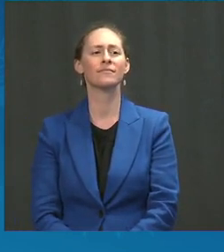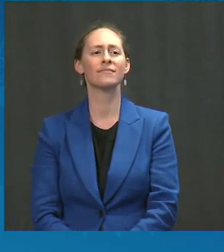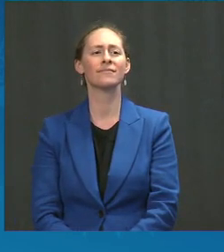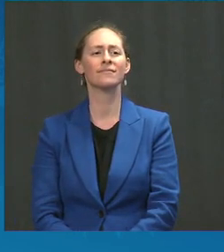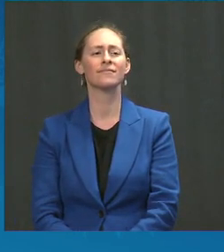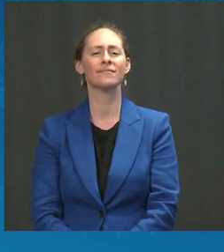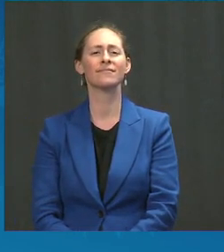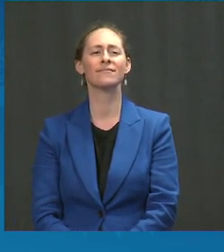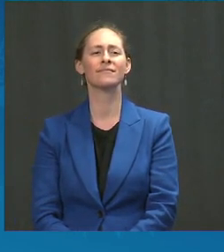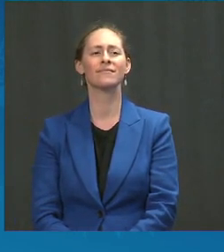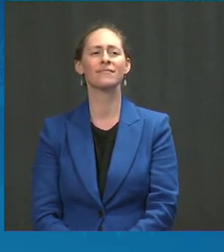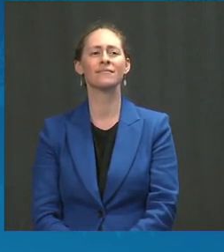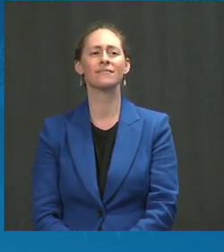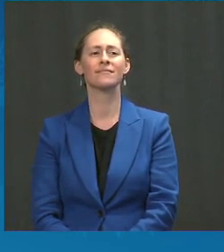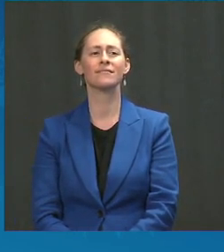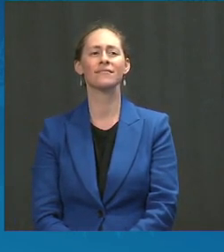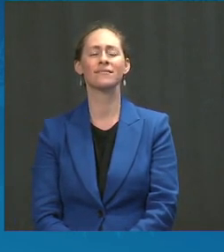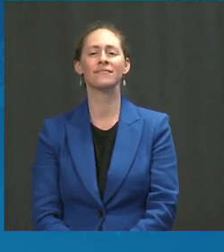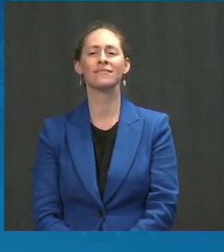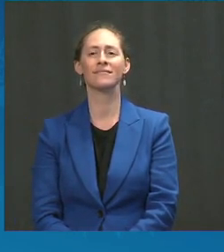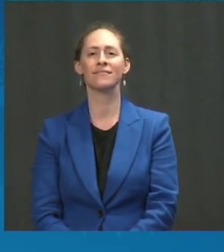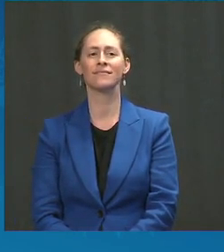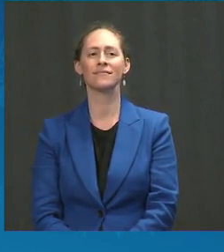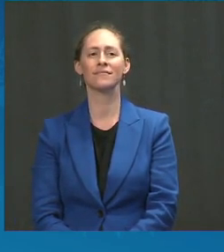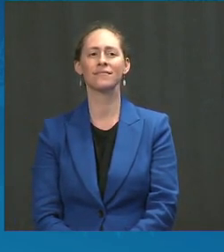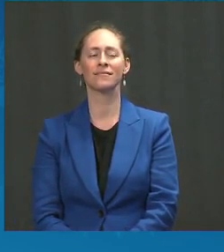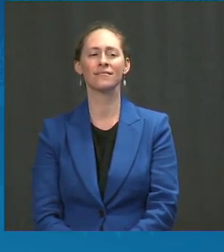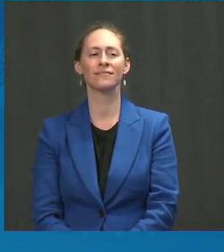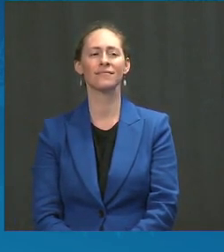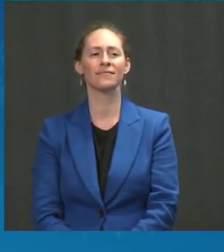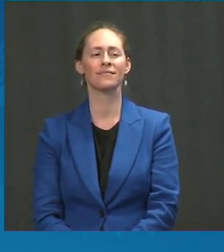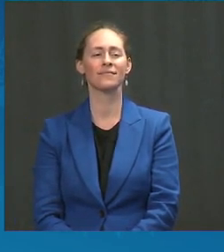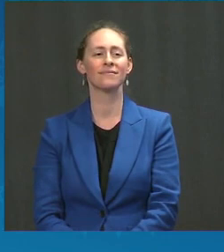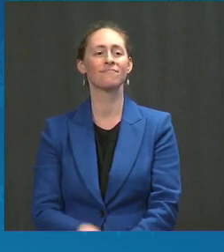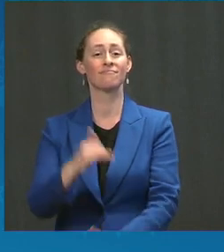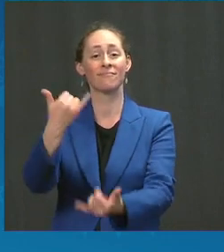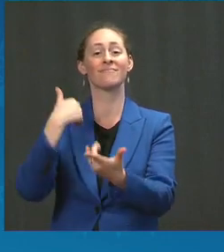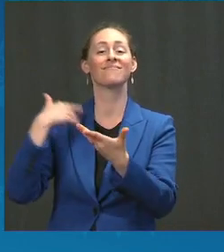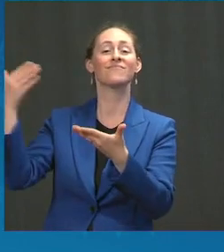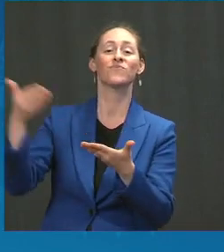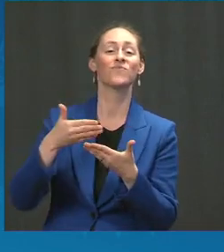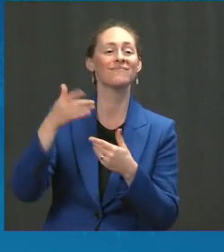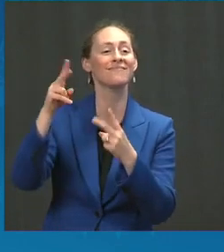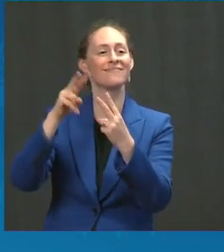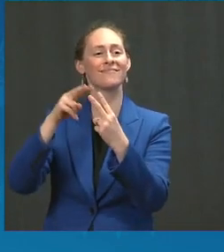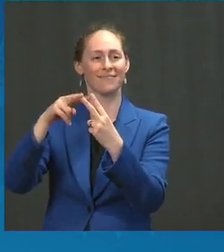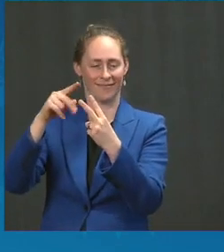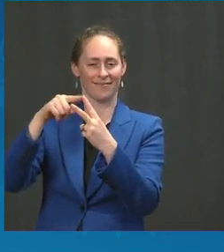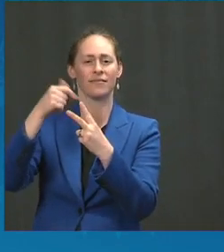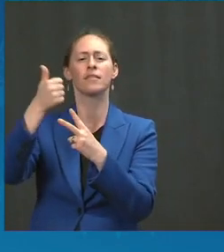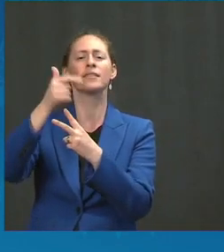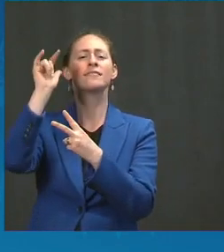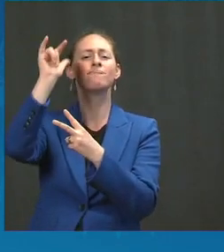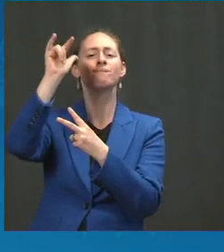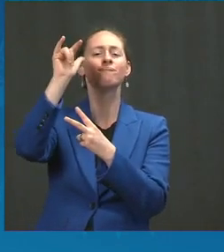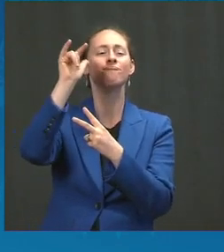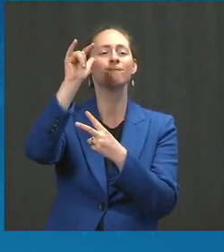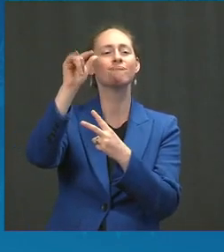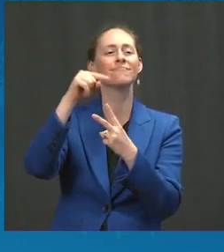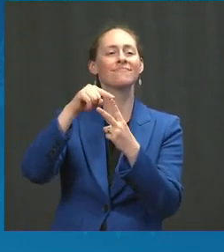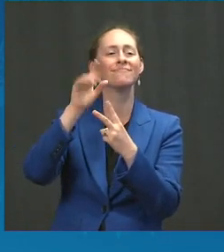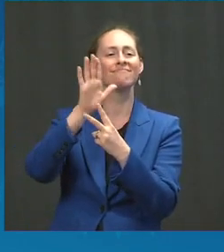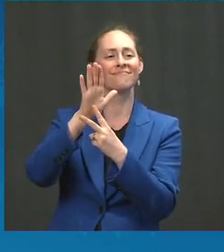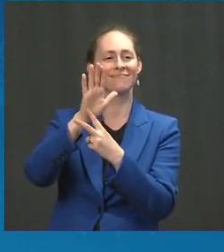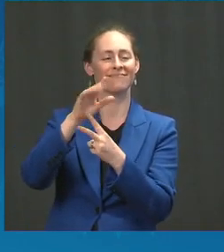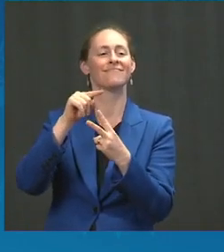Tiara Flynn is an entrepreneur and an Air Force veteran from Las Vegas, Nevada. As president and CEO of Some New Marketing,